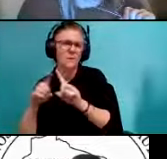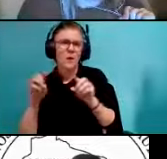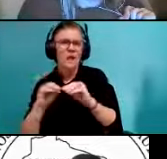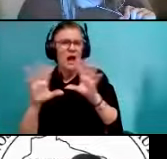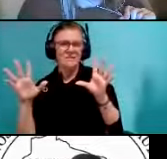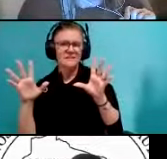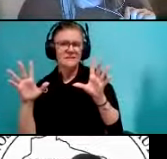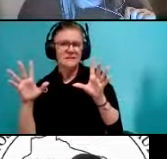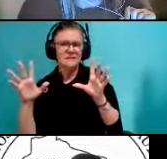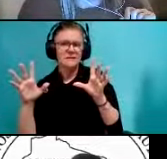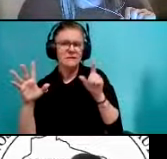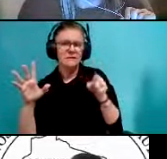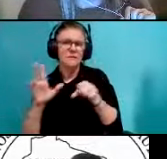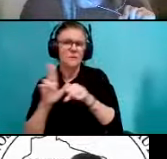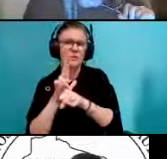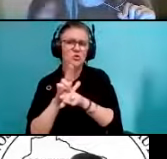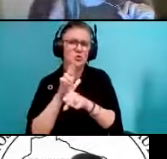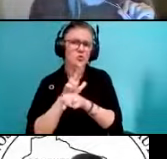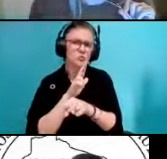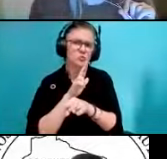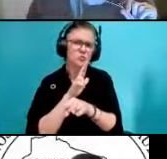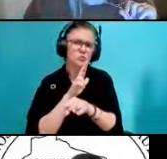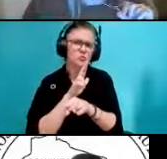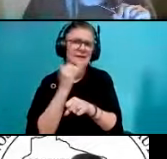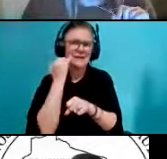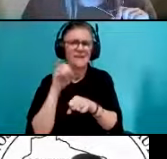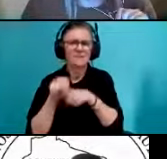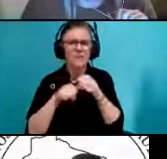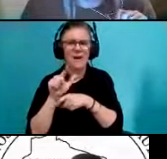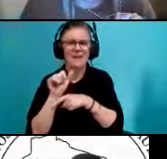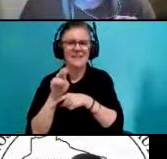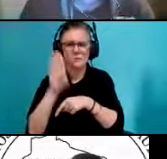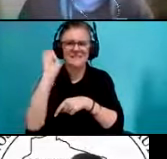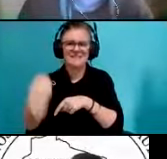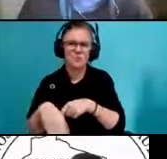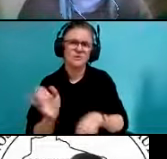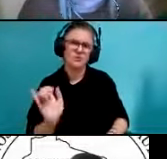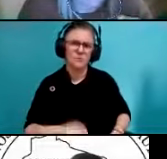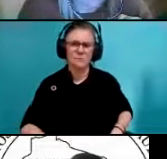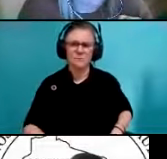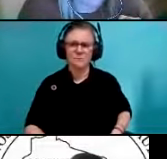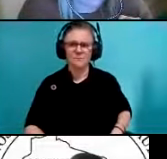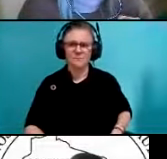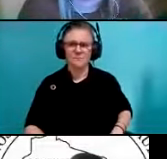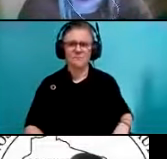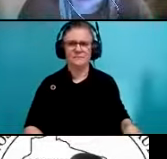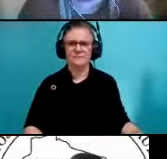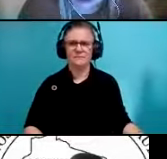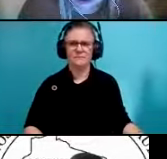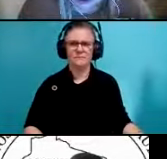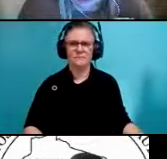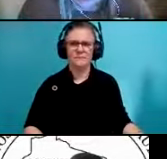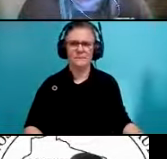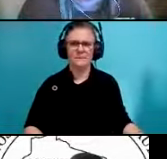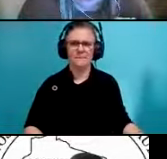also be used, you know, if a bike lane was continuous along the corridor as well. So like I mentioned, I'm going to